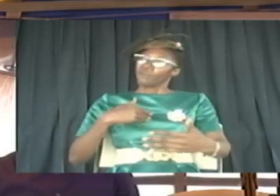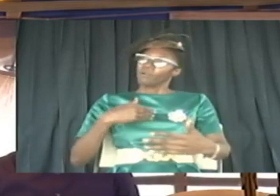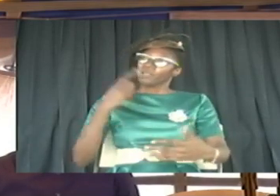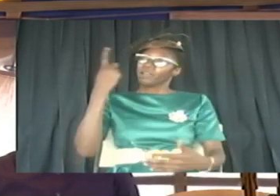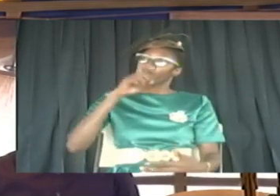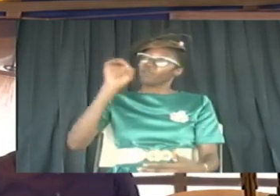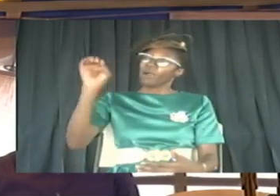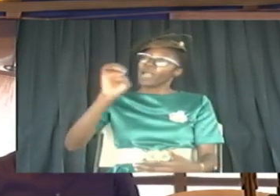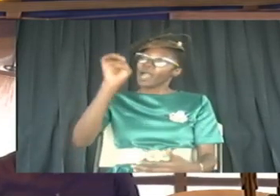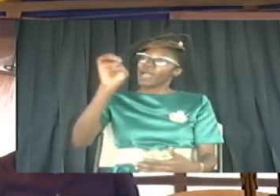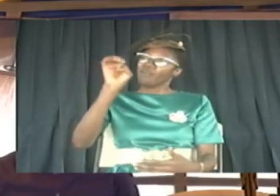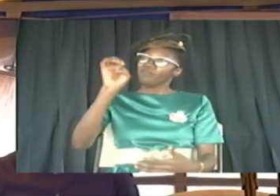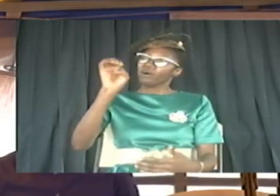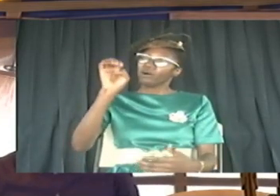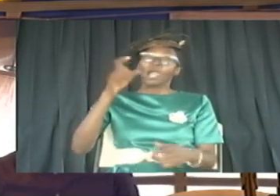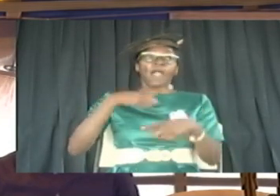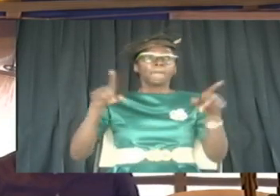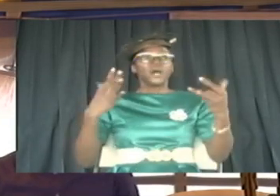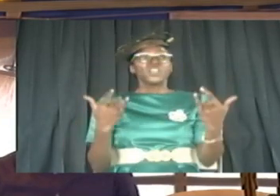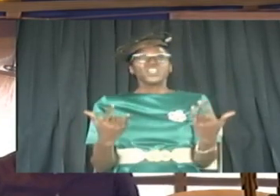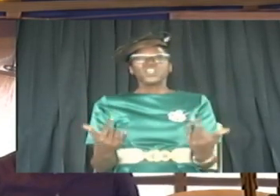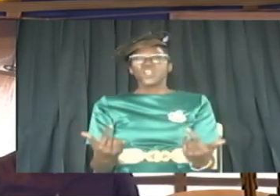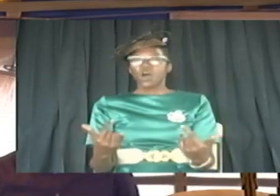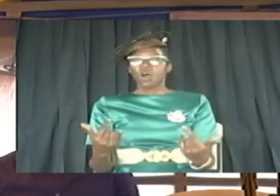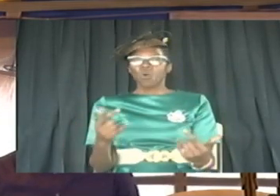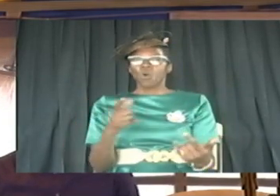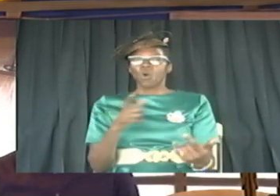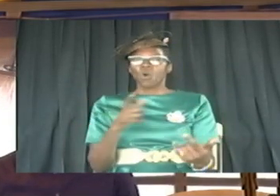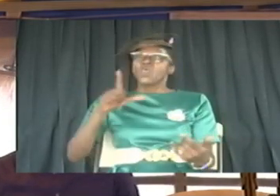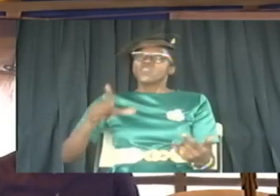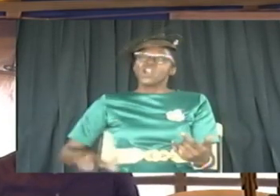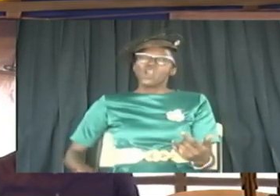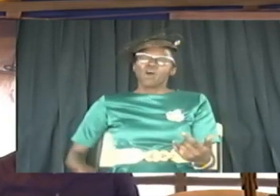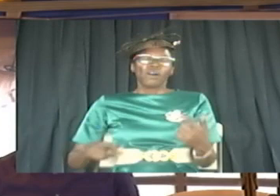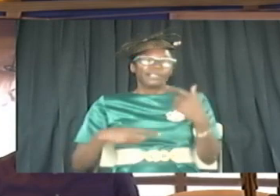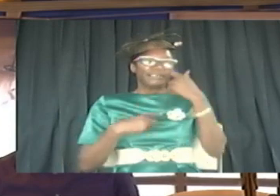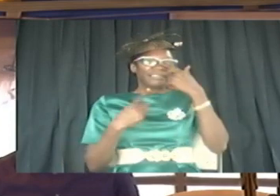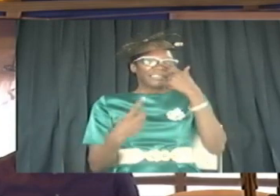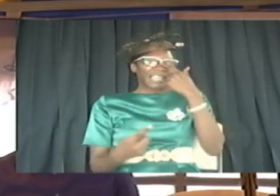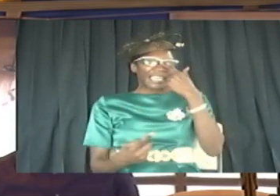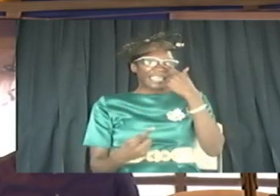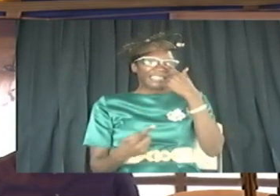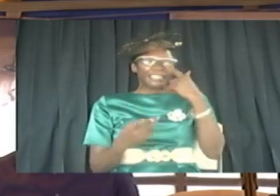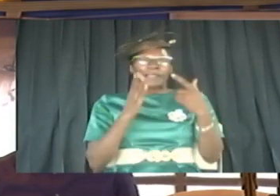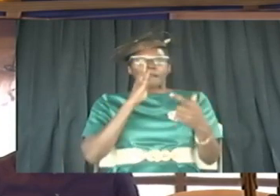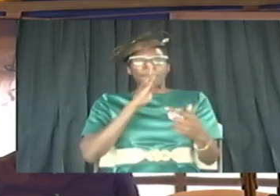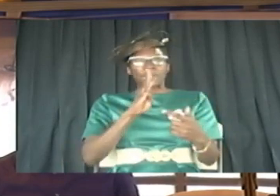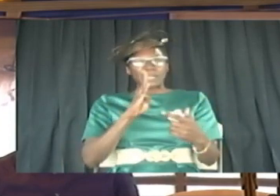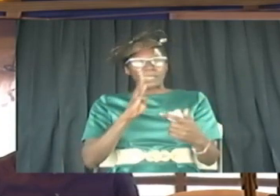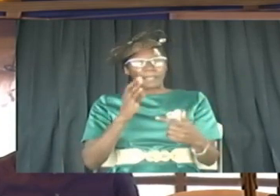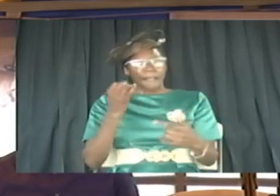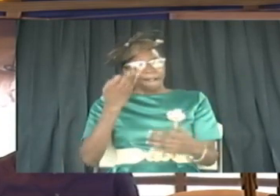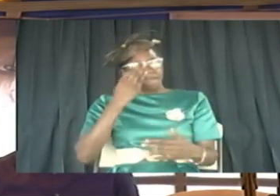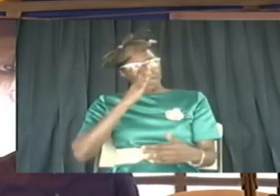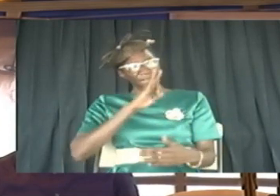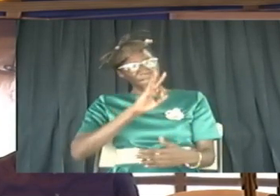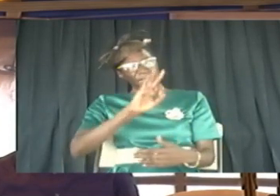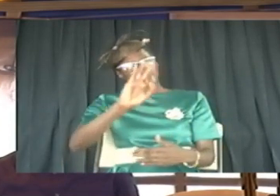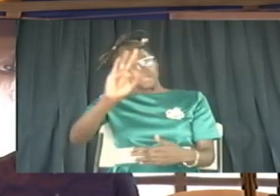forever. But now the Lord saith, be it far from